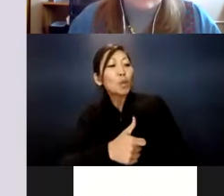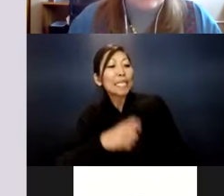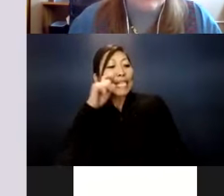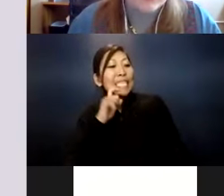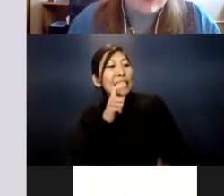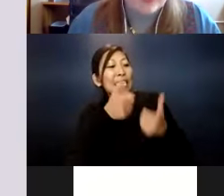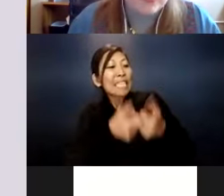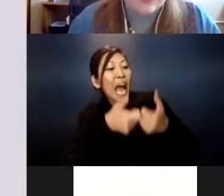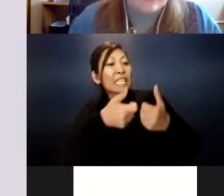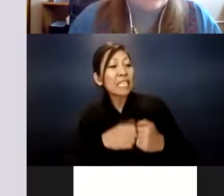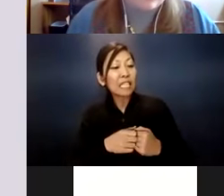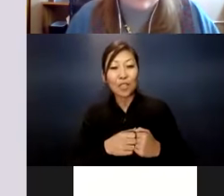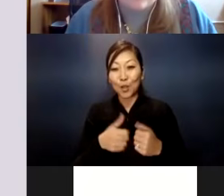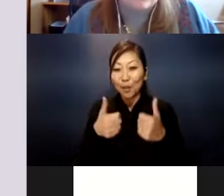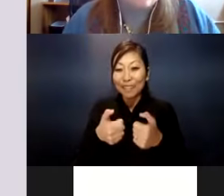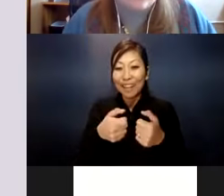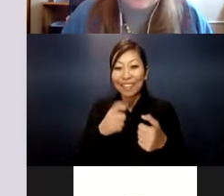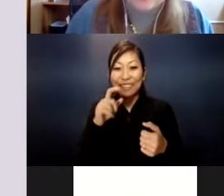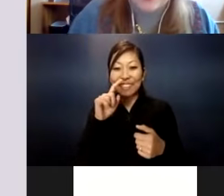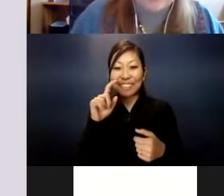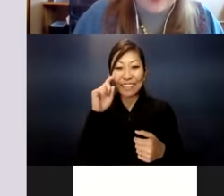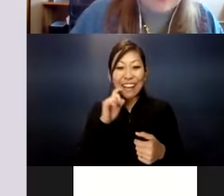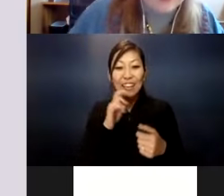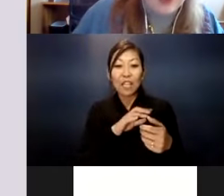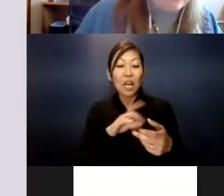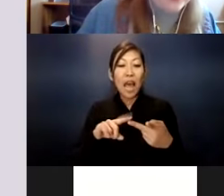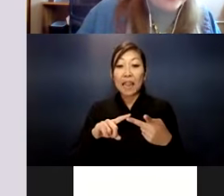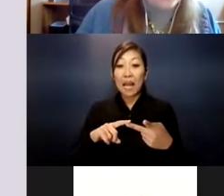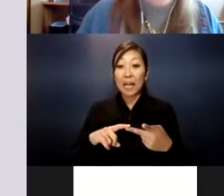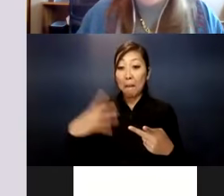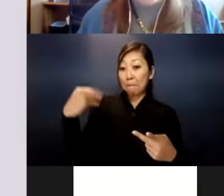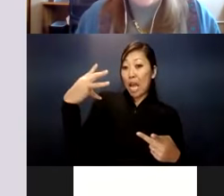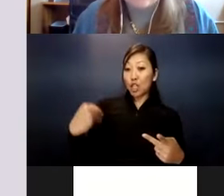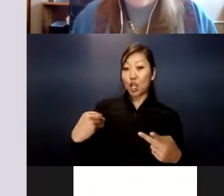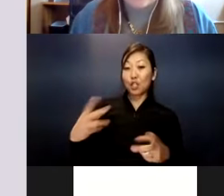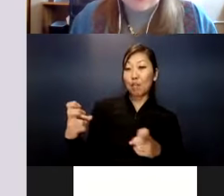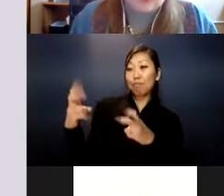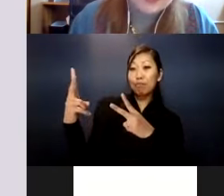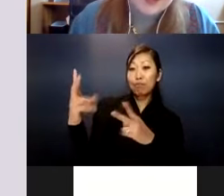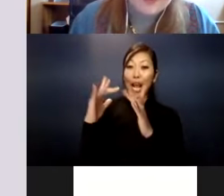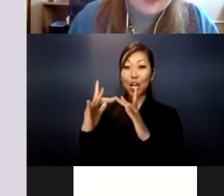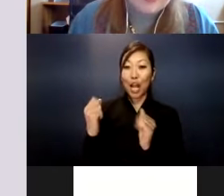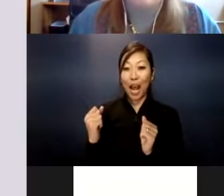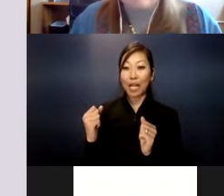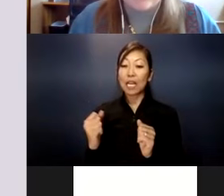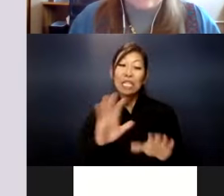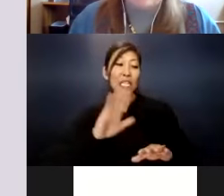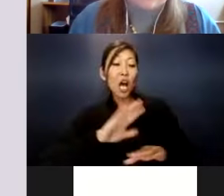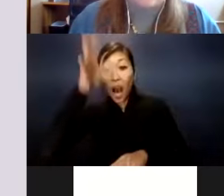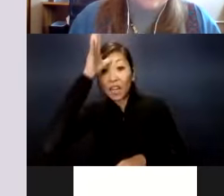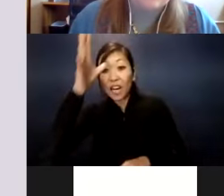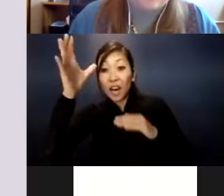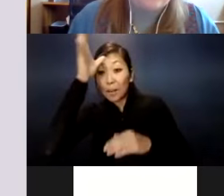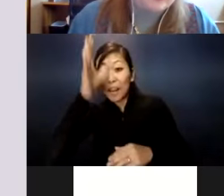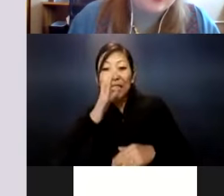on whatever, because once something's on the internet, you can't take it off the internet. And I used to kind of roll my eyes and be like, I know